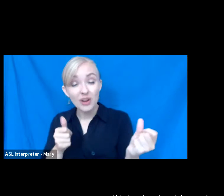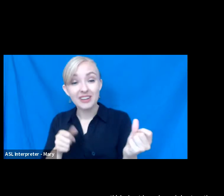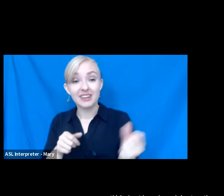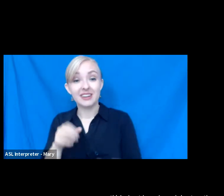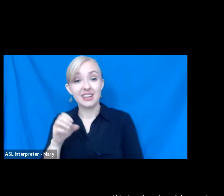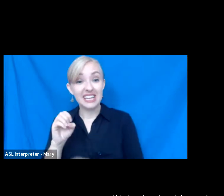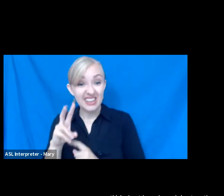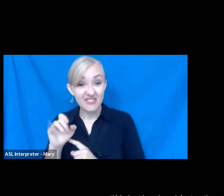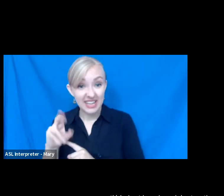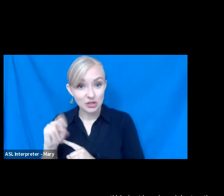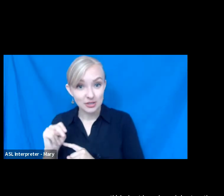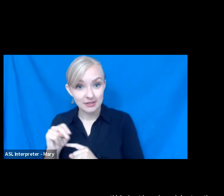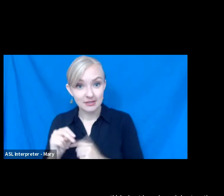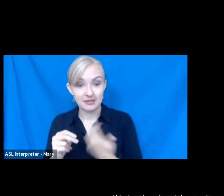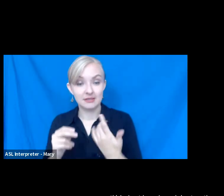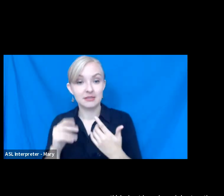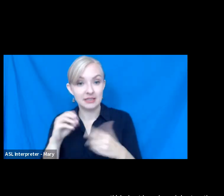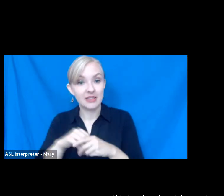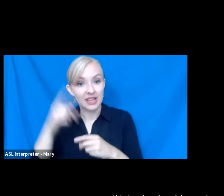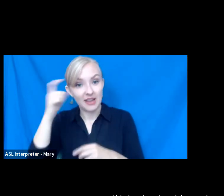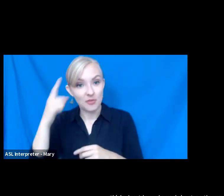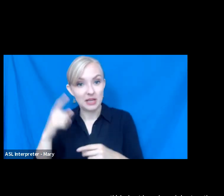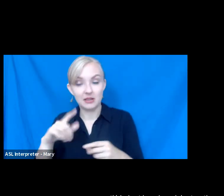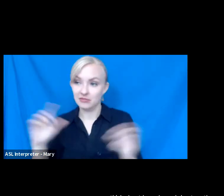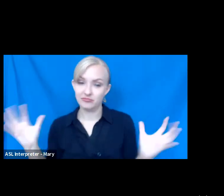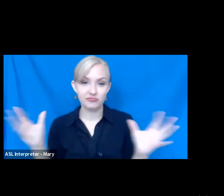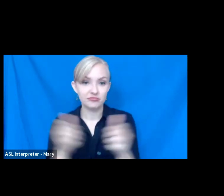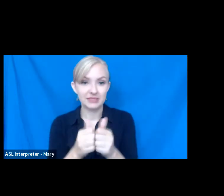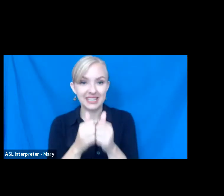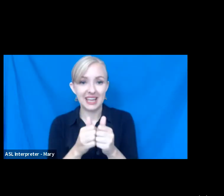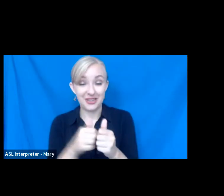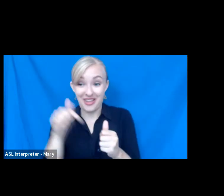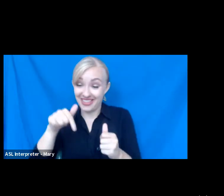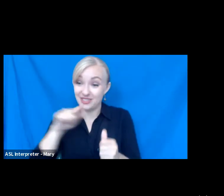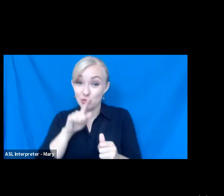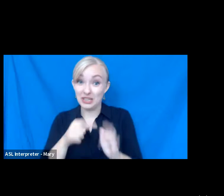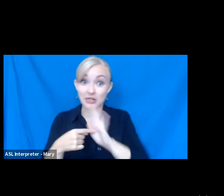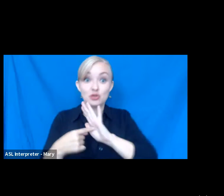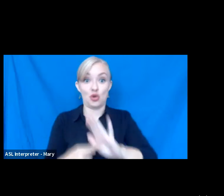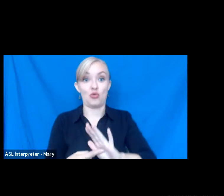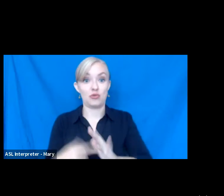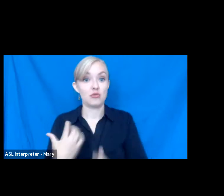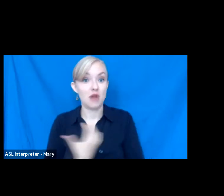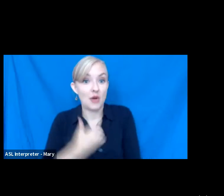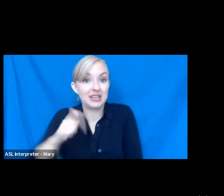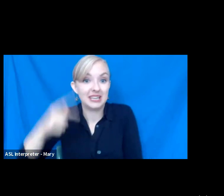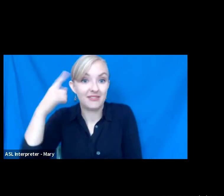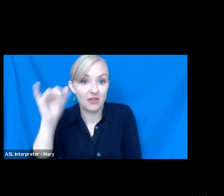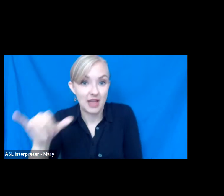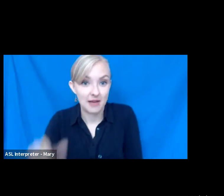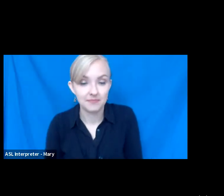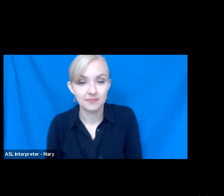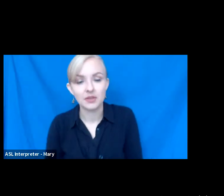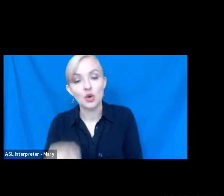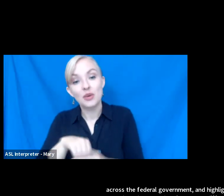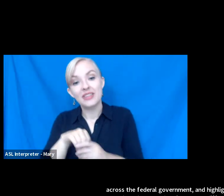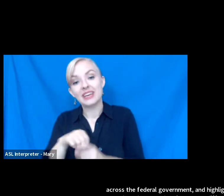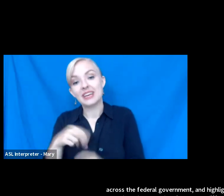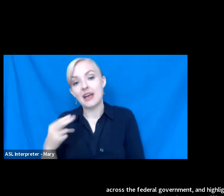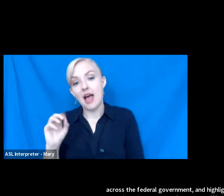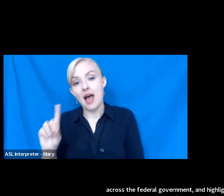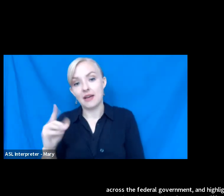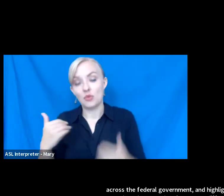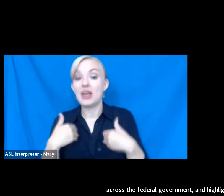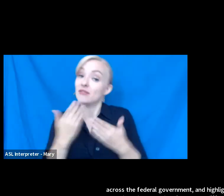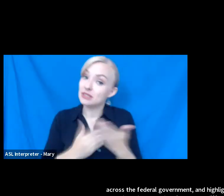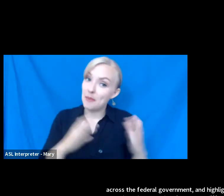federal government. And it's highlighted the need to do so because there's so many different actors at play. Within HUD, we have some